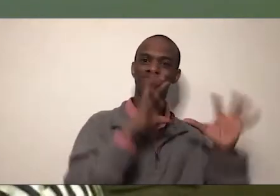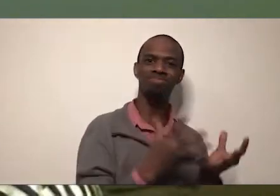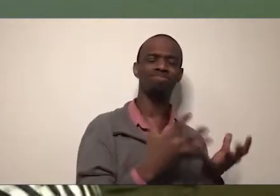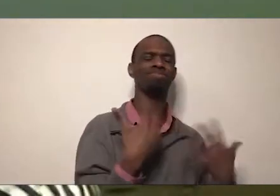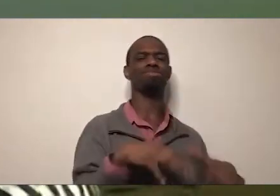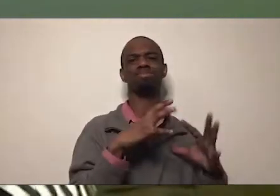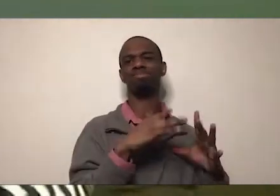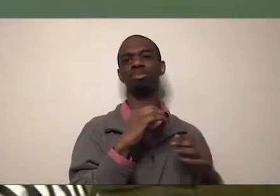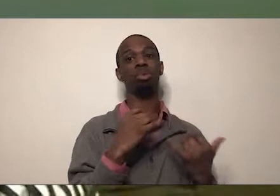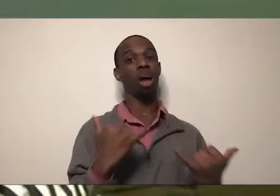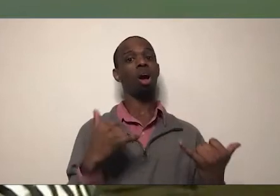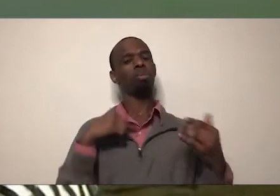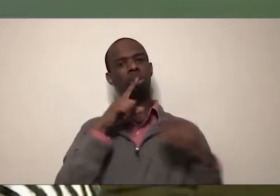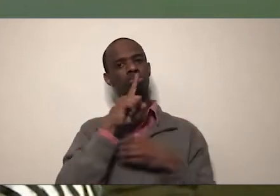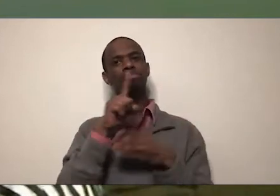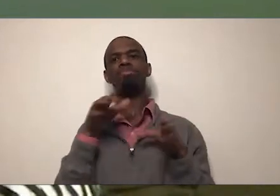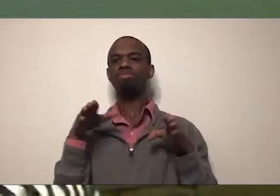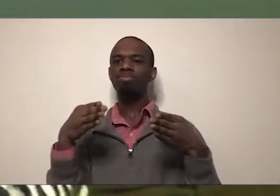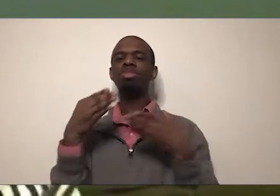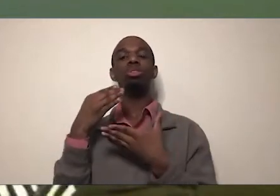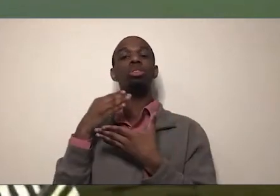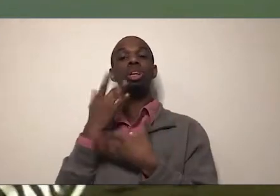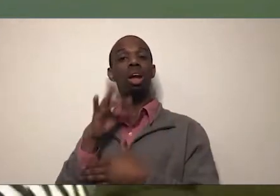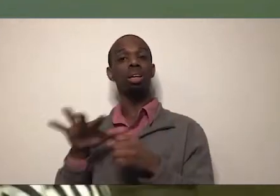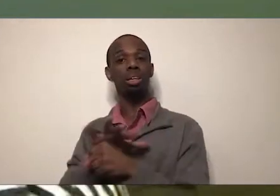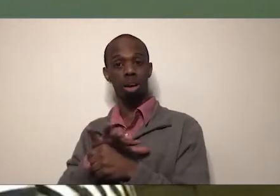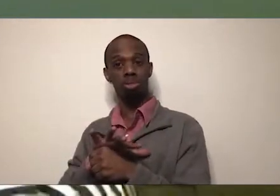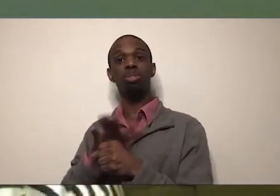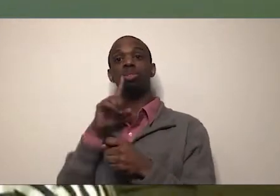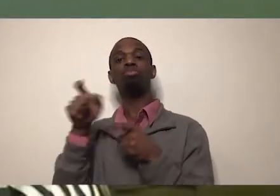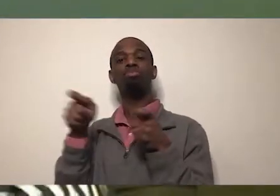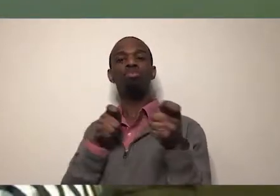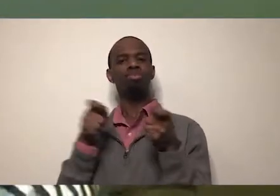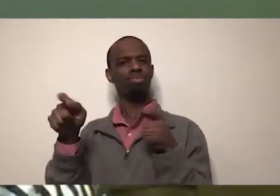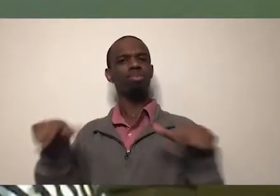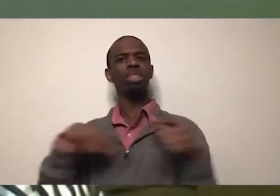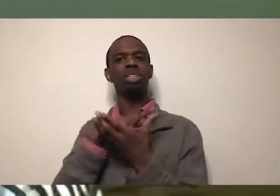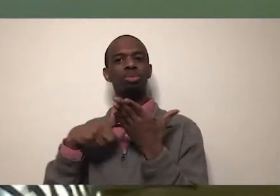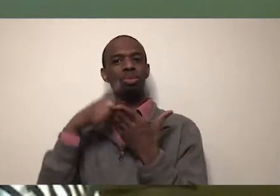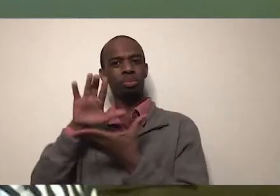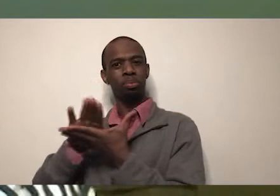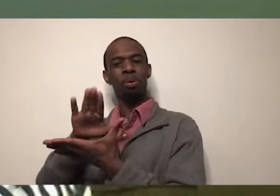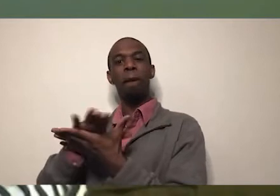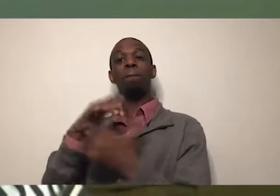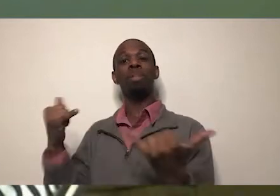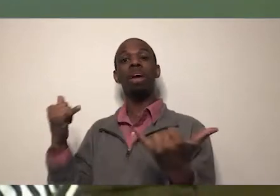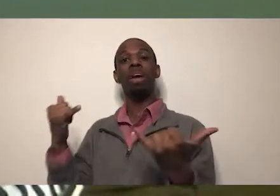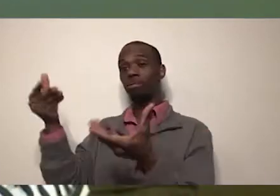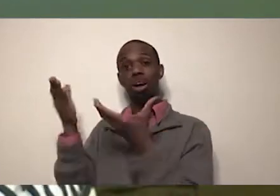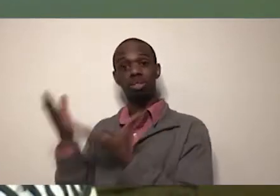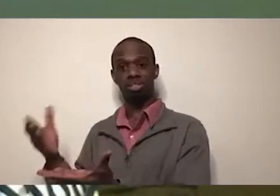begin our conversation. I'd like to first ask you to each introduce yourselves. I'll ask Harriet